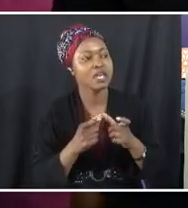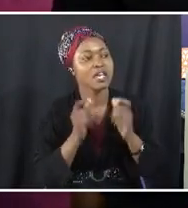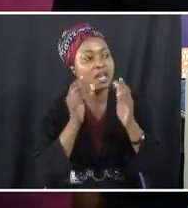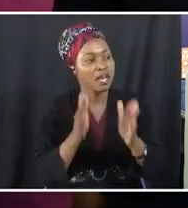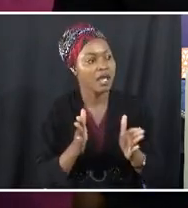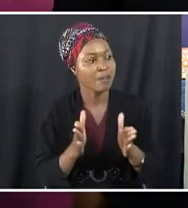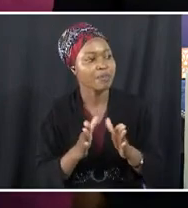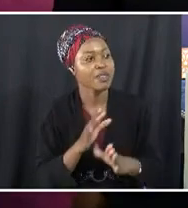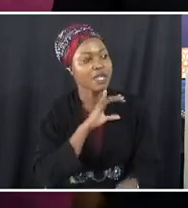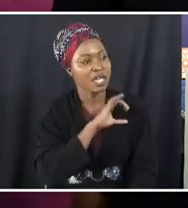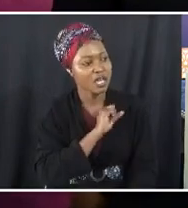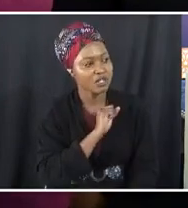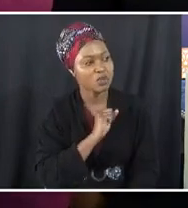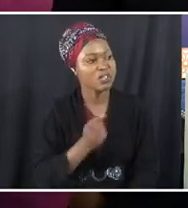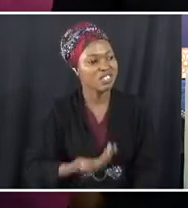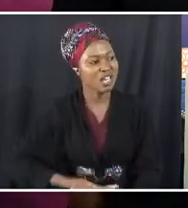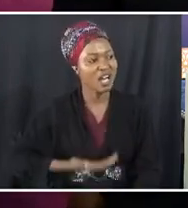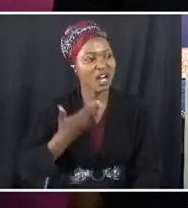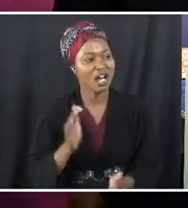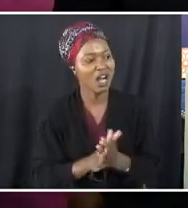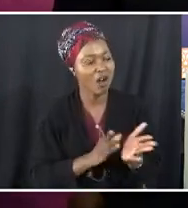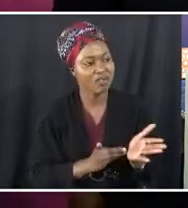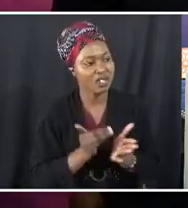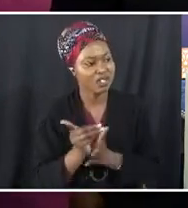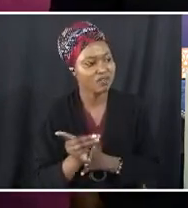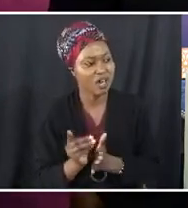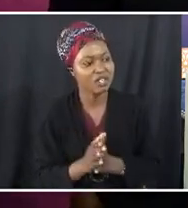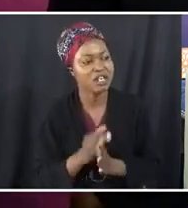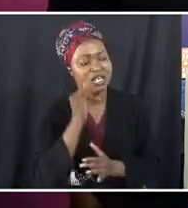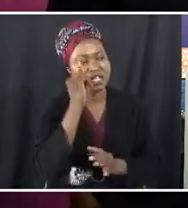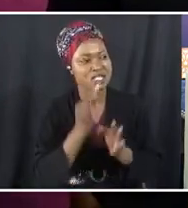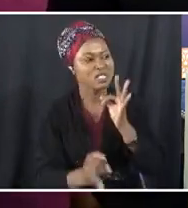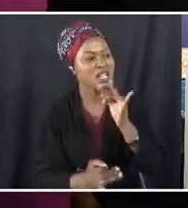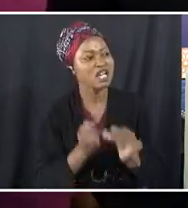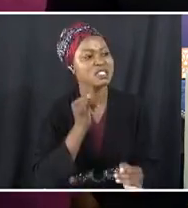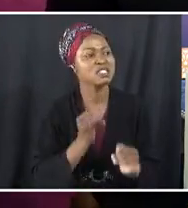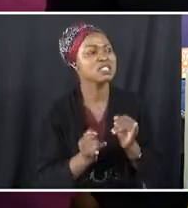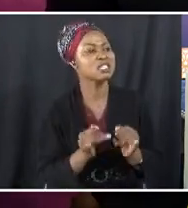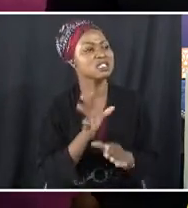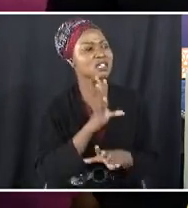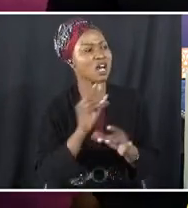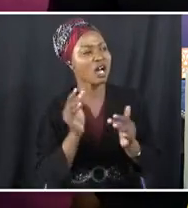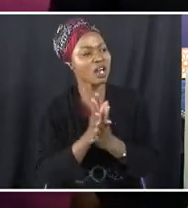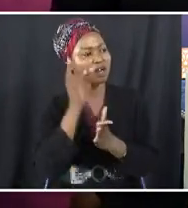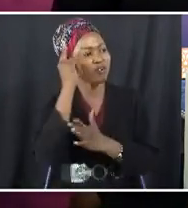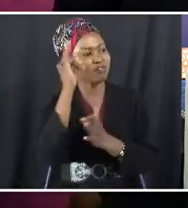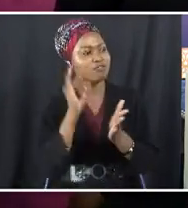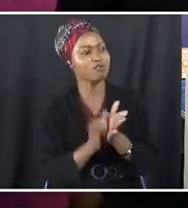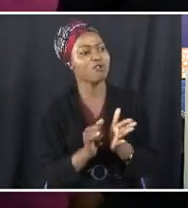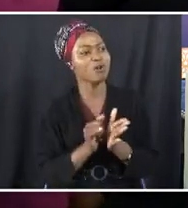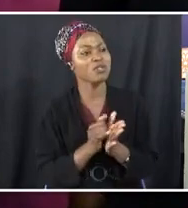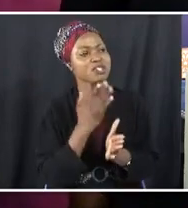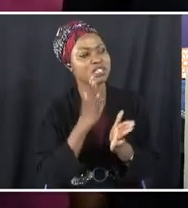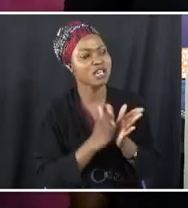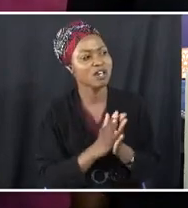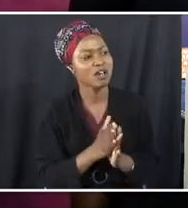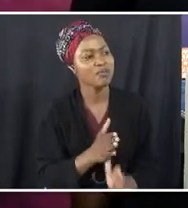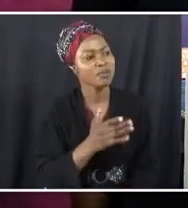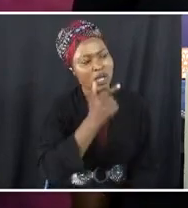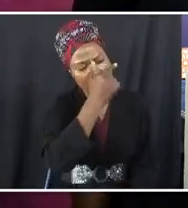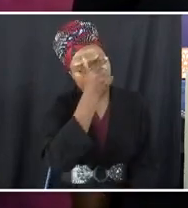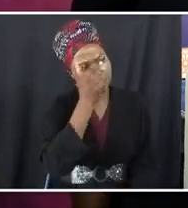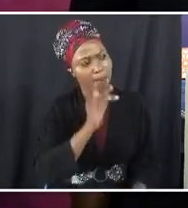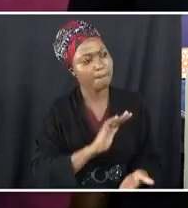He, the sin-bearer, endures the wrath of divine justice, and for thy sake becomes